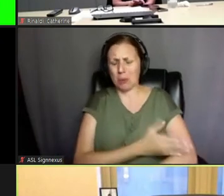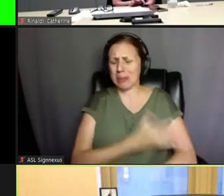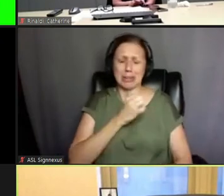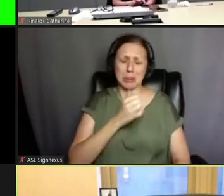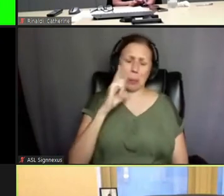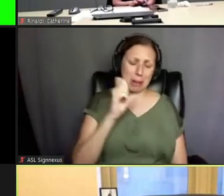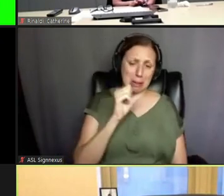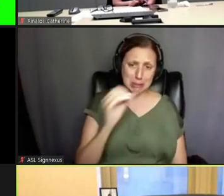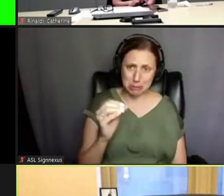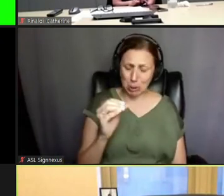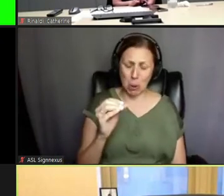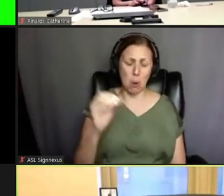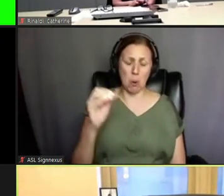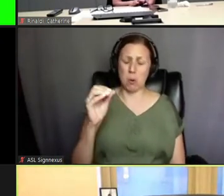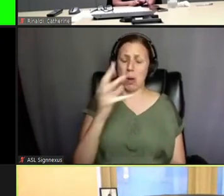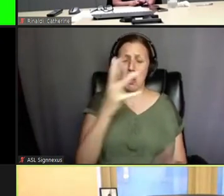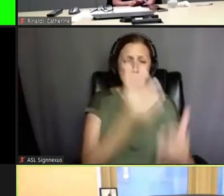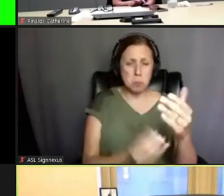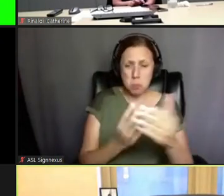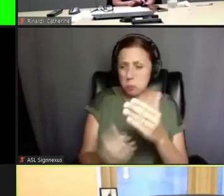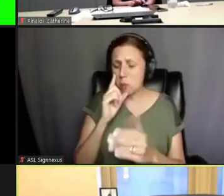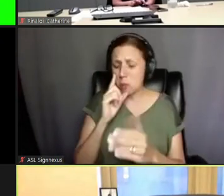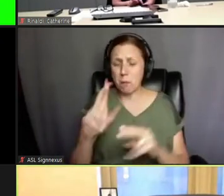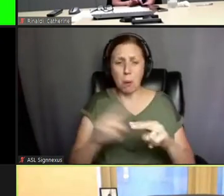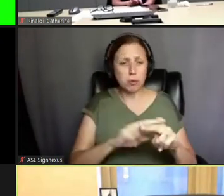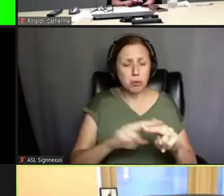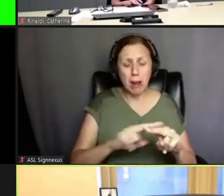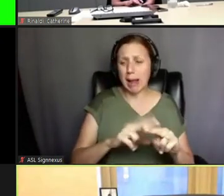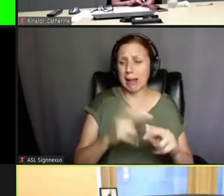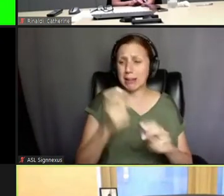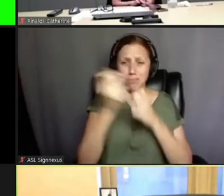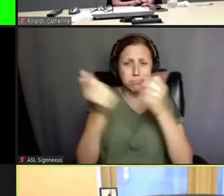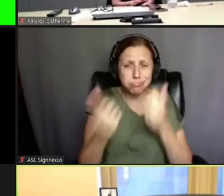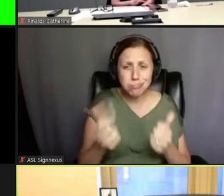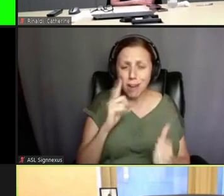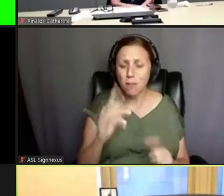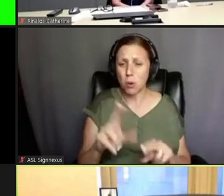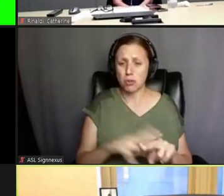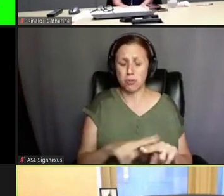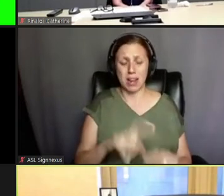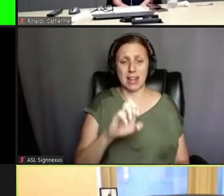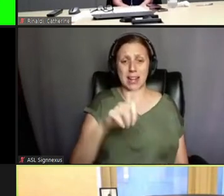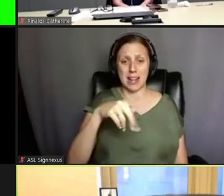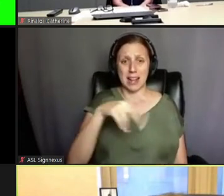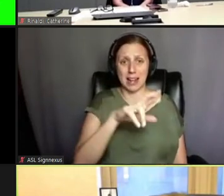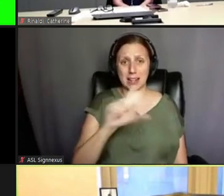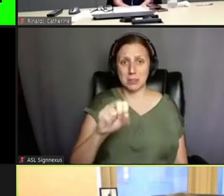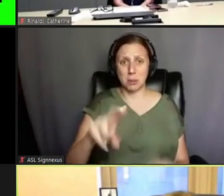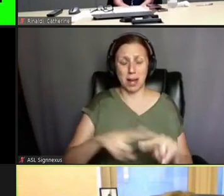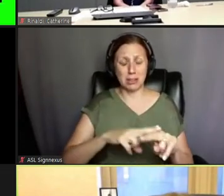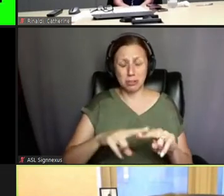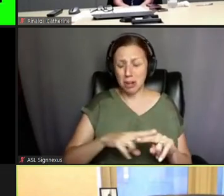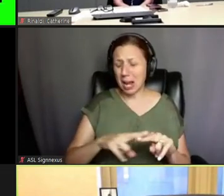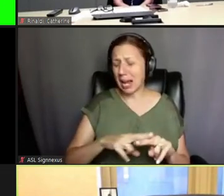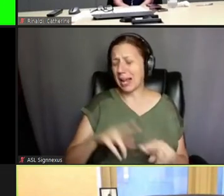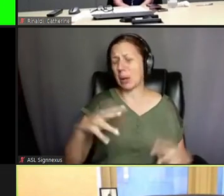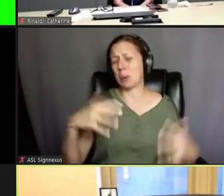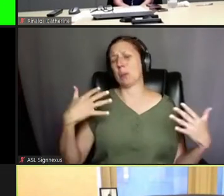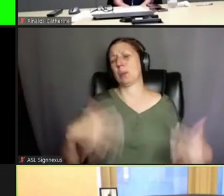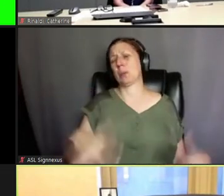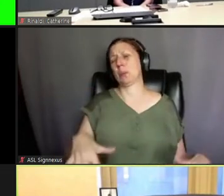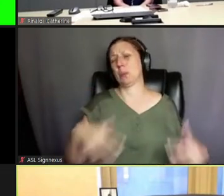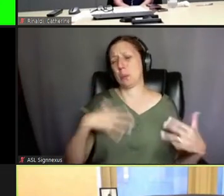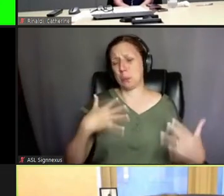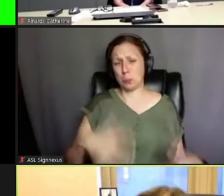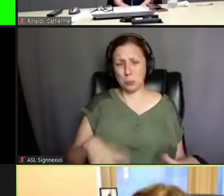The diminishment in service and expungement of the express trains casts Great Neck as